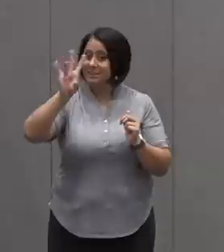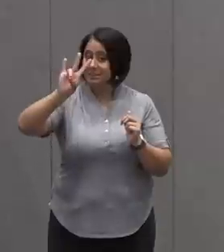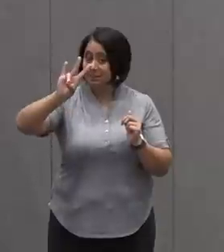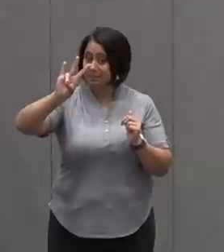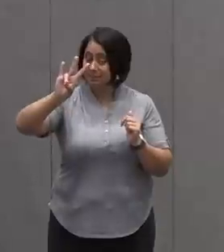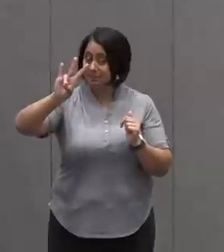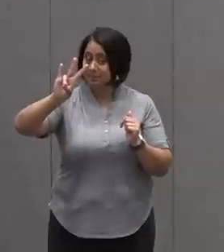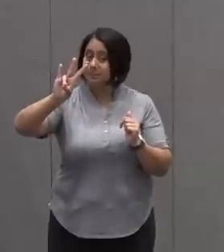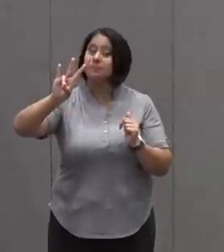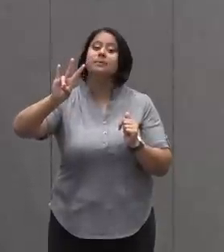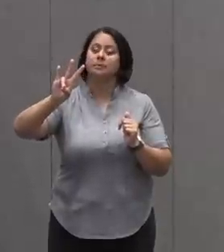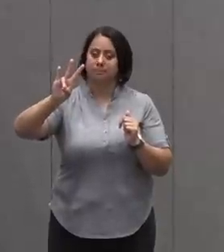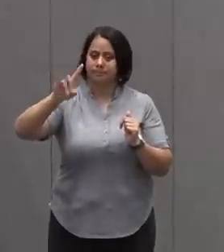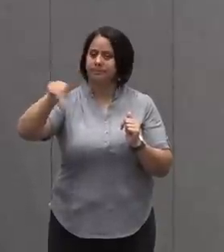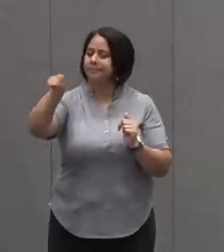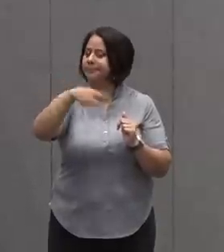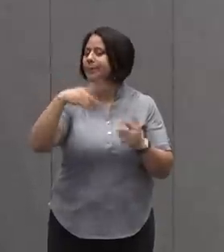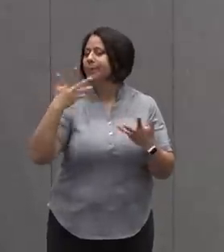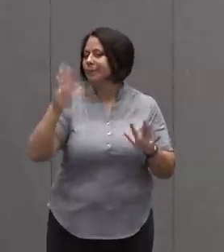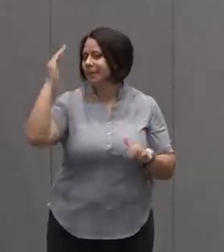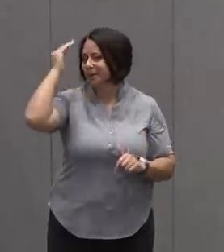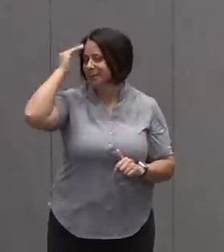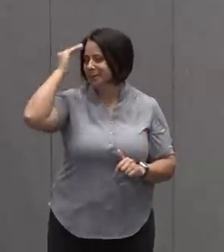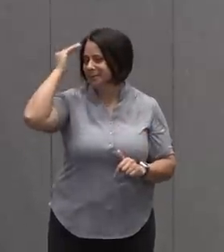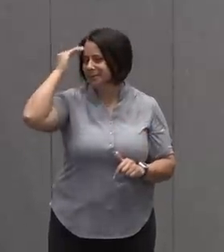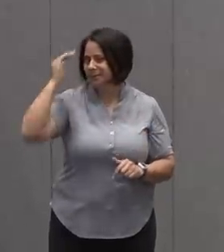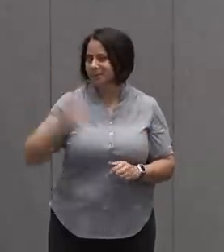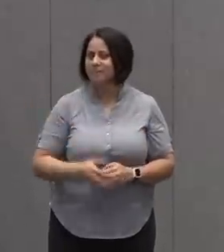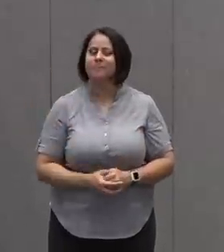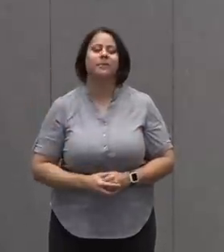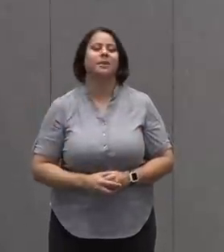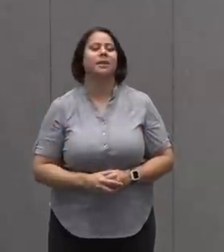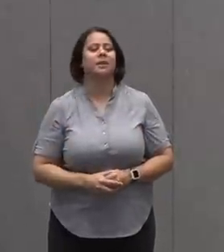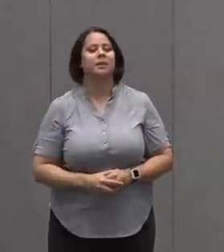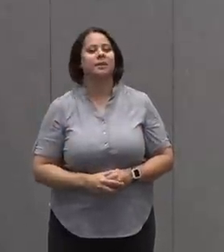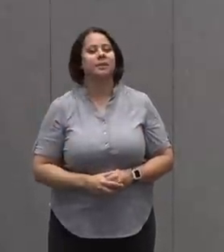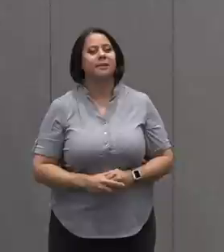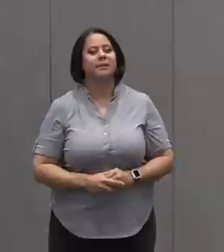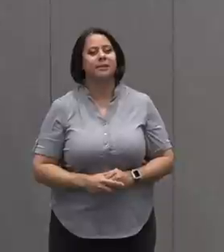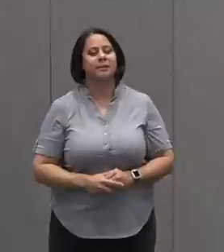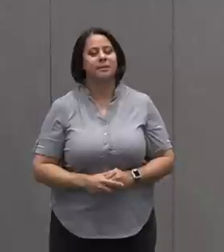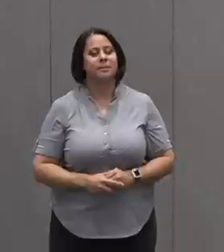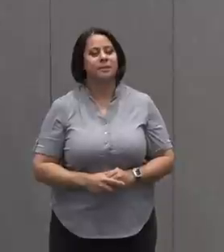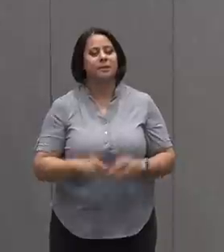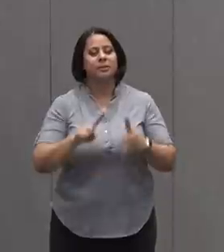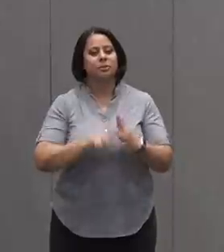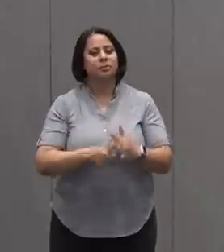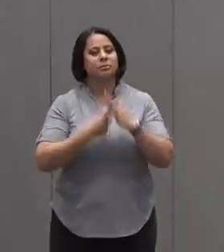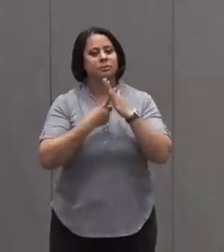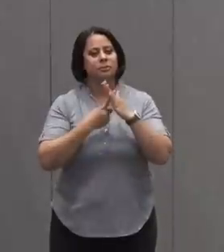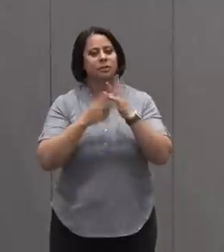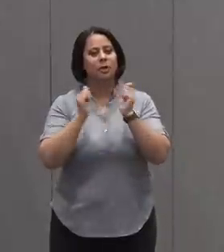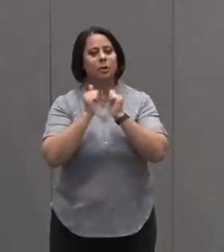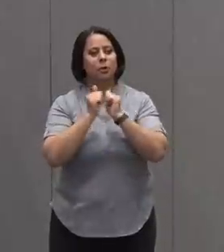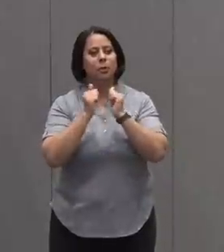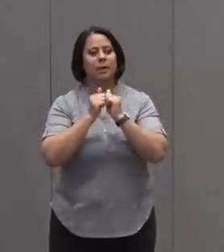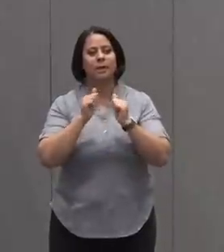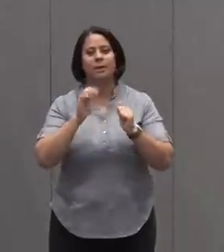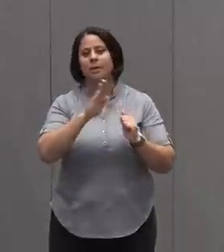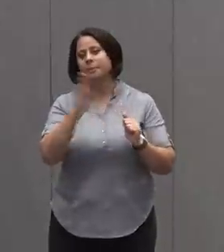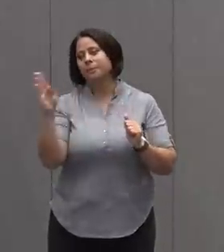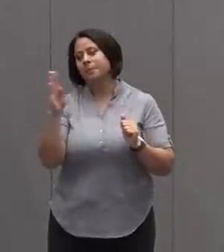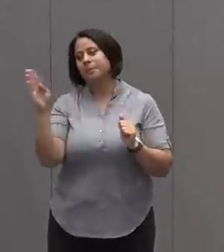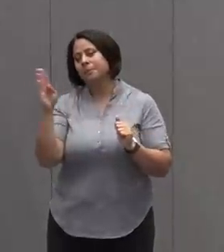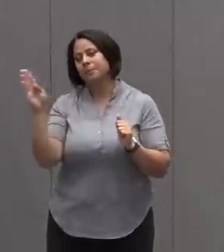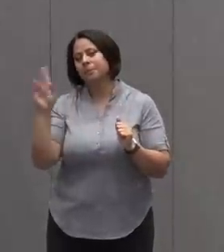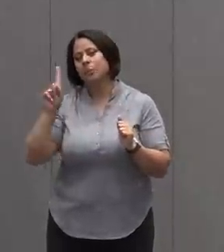1,367. You guys have probably already figured this out. Where do we think that, let's start from the backwards part of it. Where do we